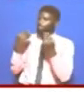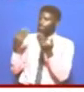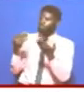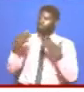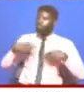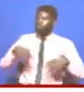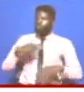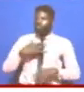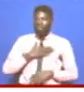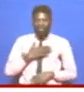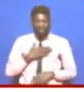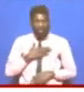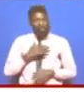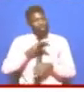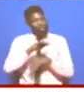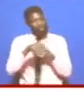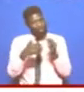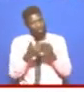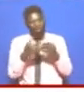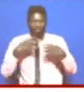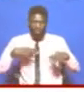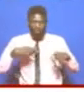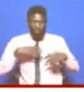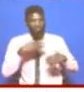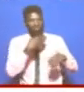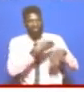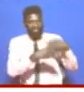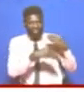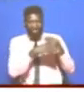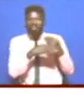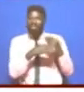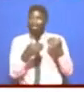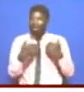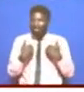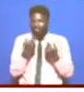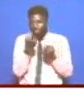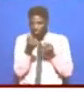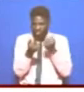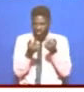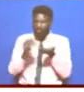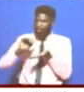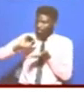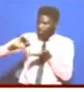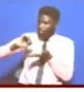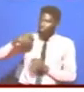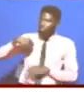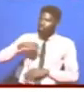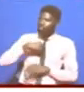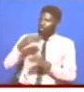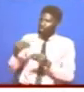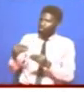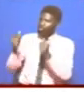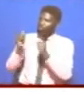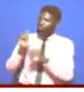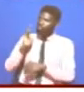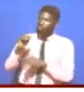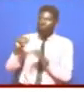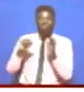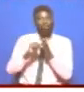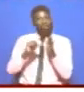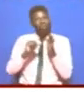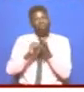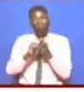wote, contractor, hata kama kuna mambo madogo madogo imebaki, tutasuluhisha. There's no big problem here,